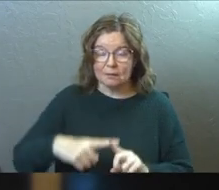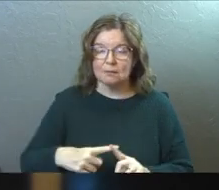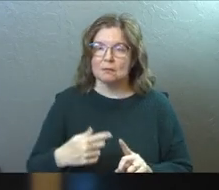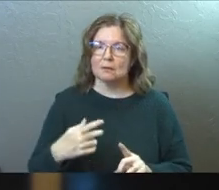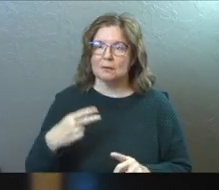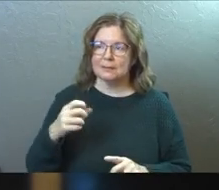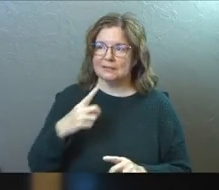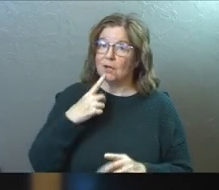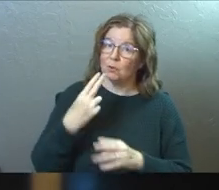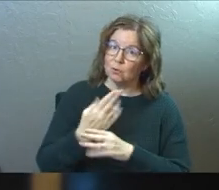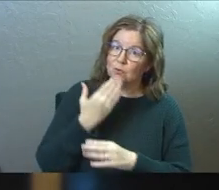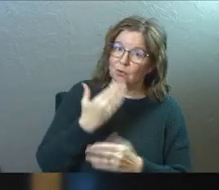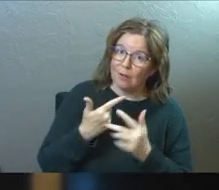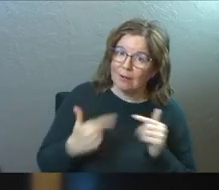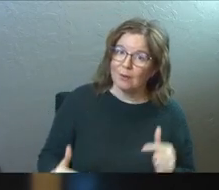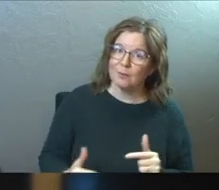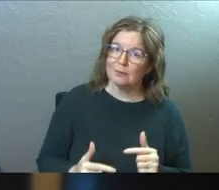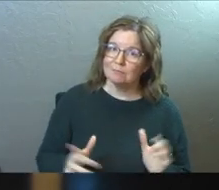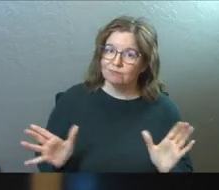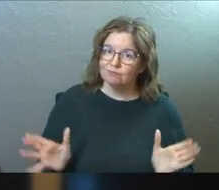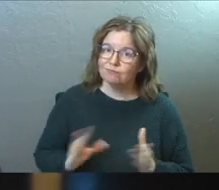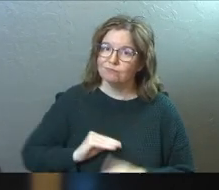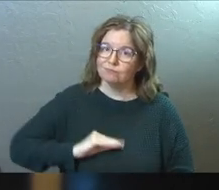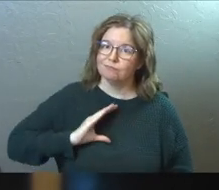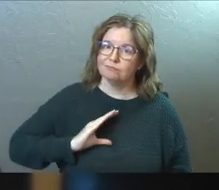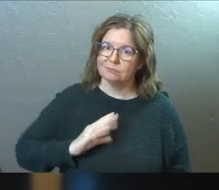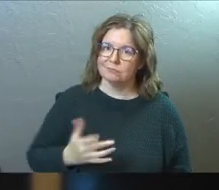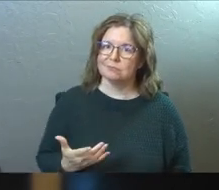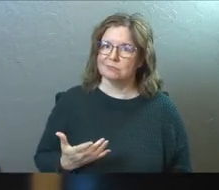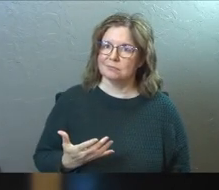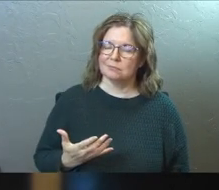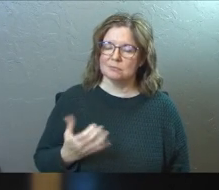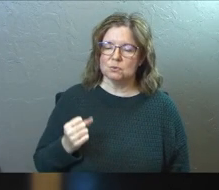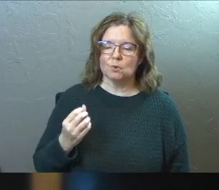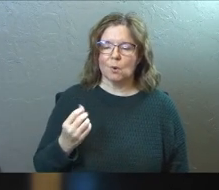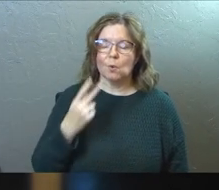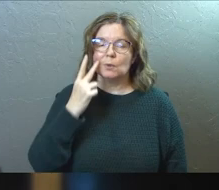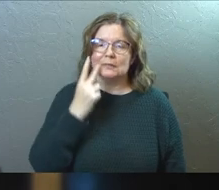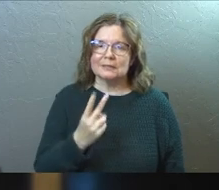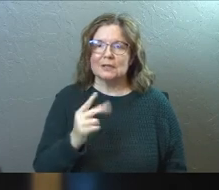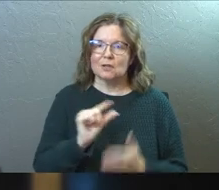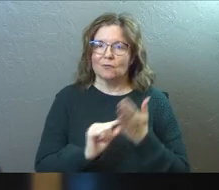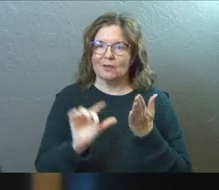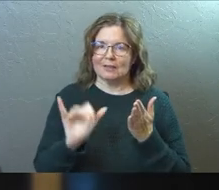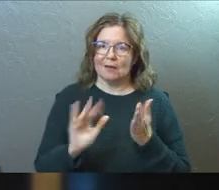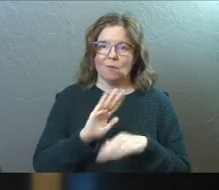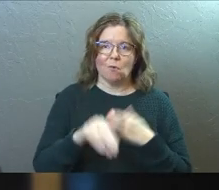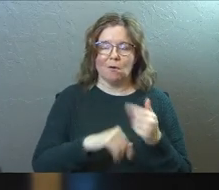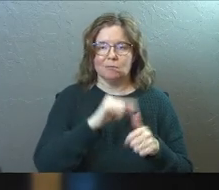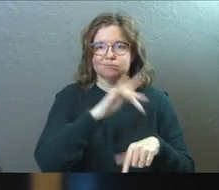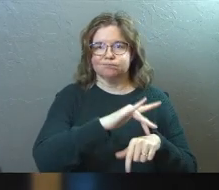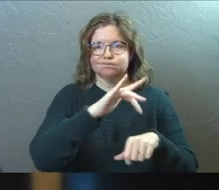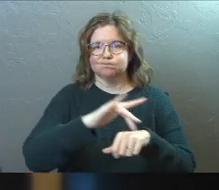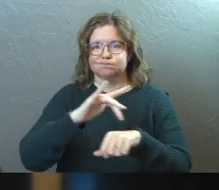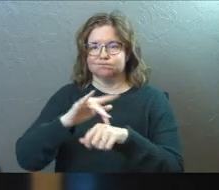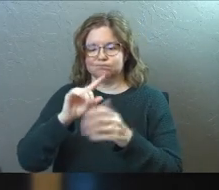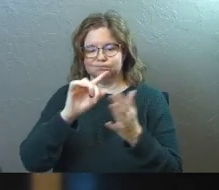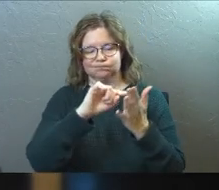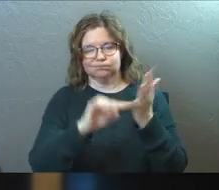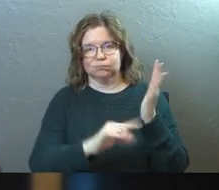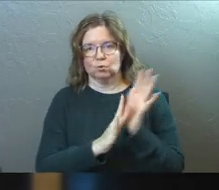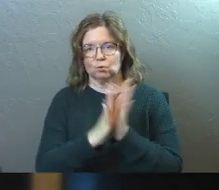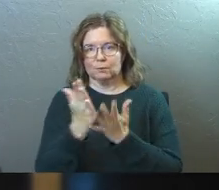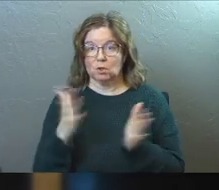says, use good language. Don't say bad things, right? And so we see verses like this all throughout Scripture that are encouraging